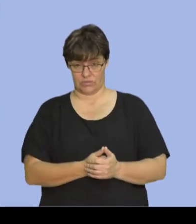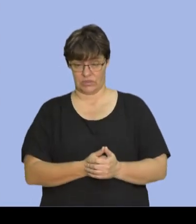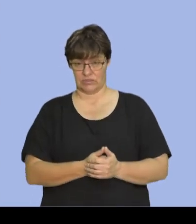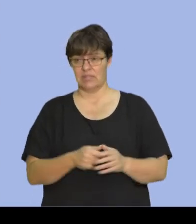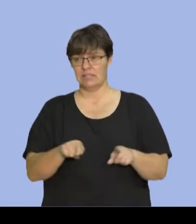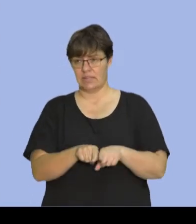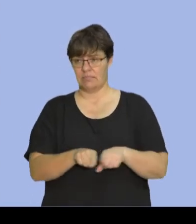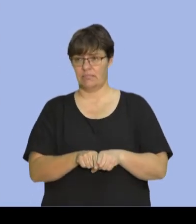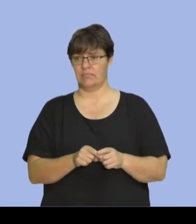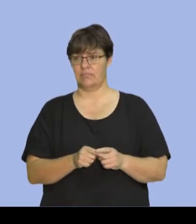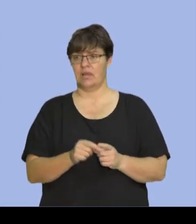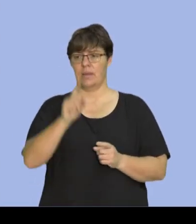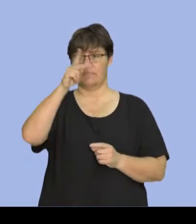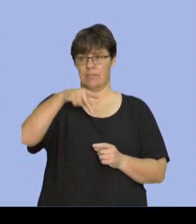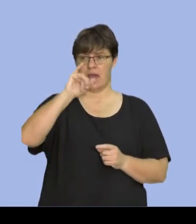use the mnemonic